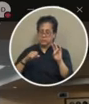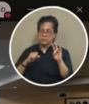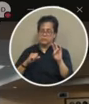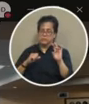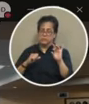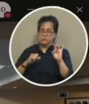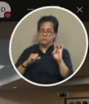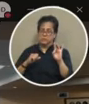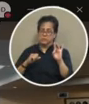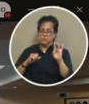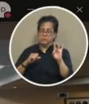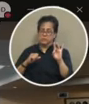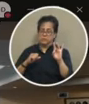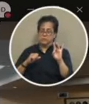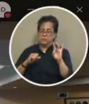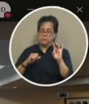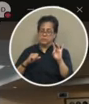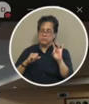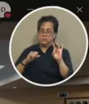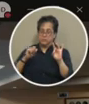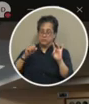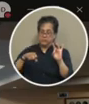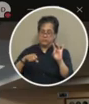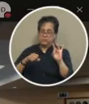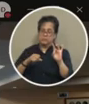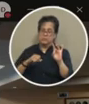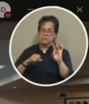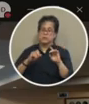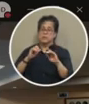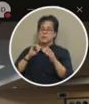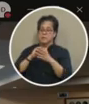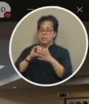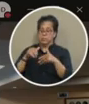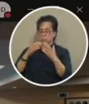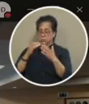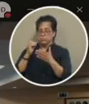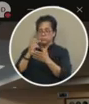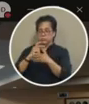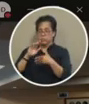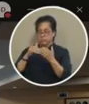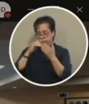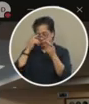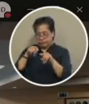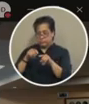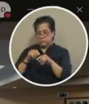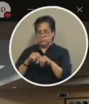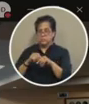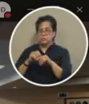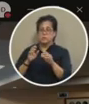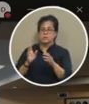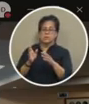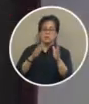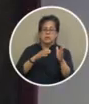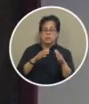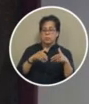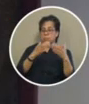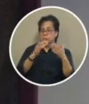Yes. and Lizarraga. Aye. That motion passes unanimously. May we have a motion to